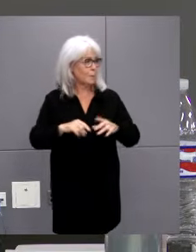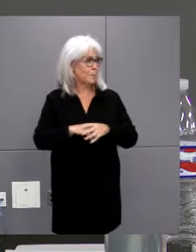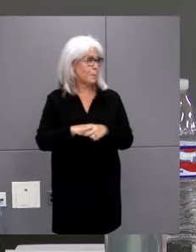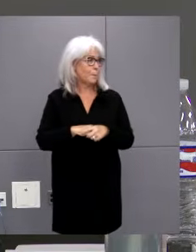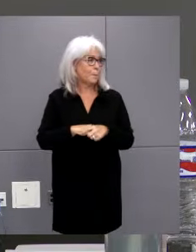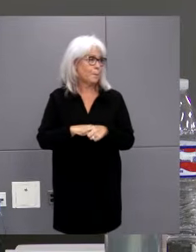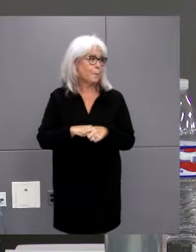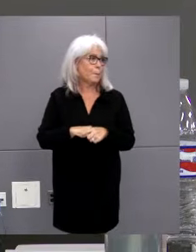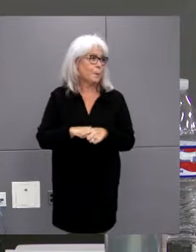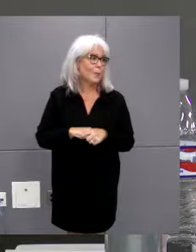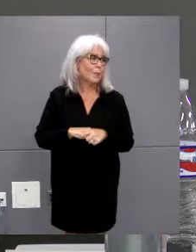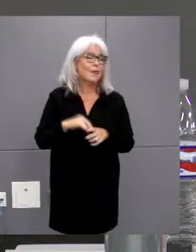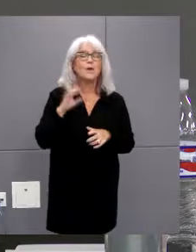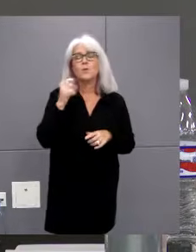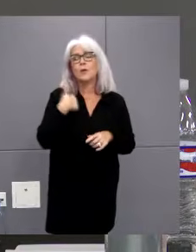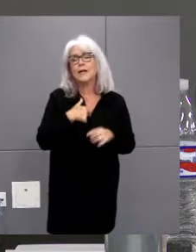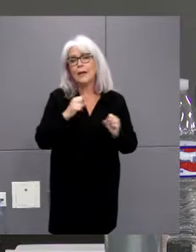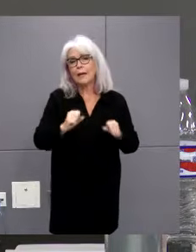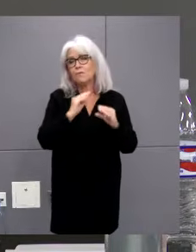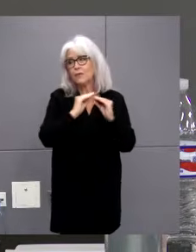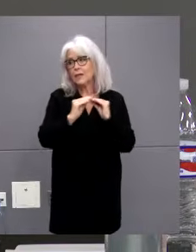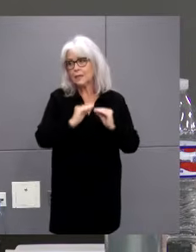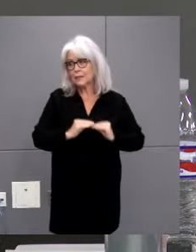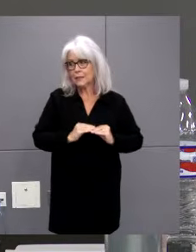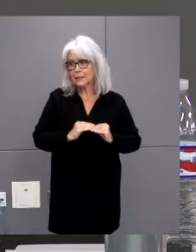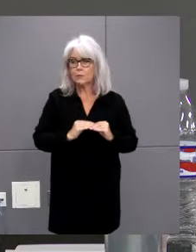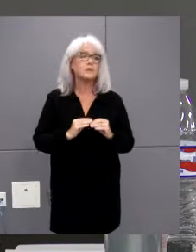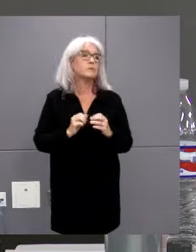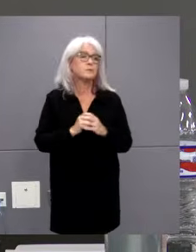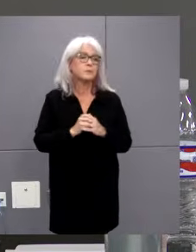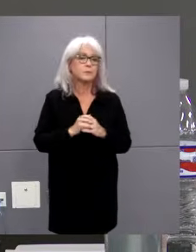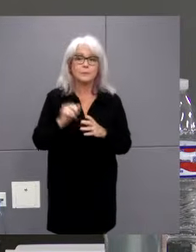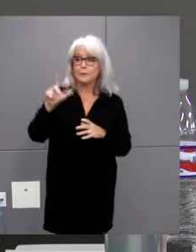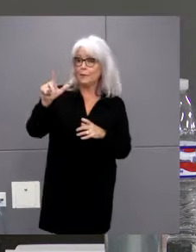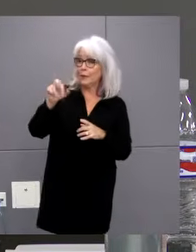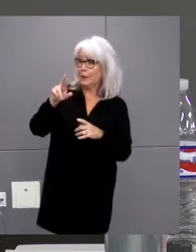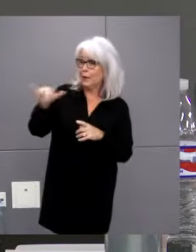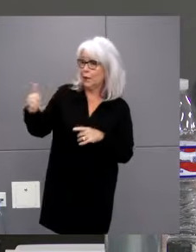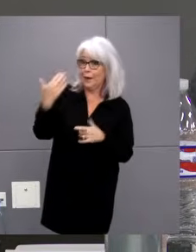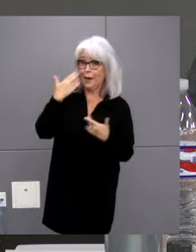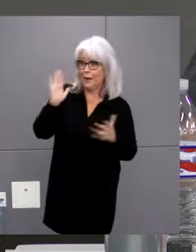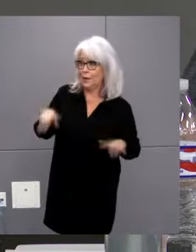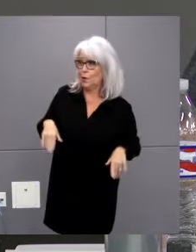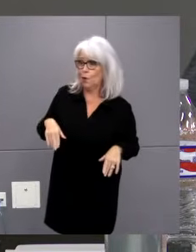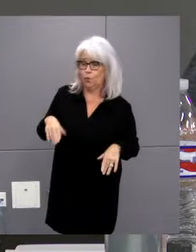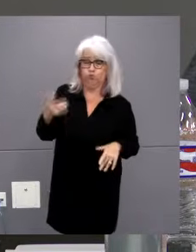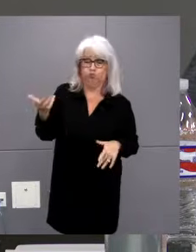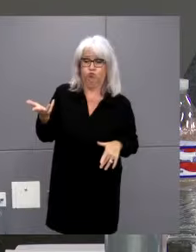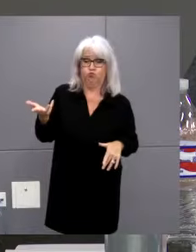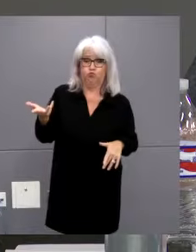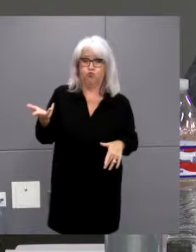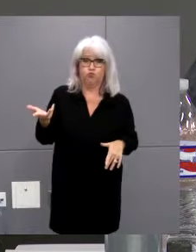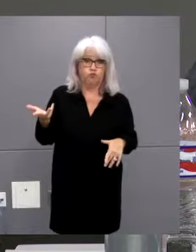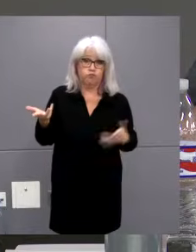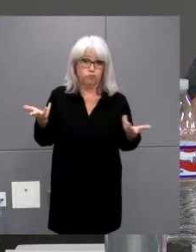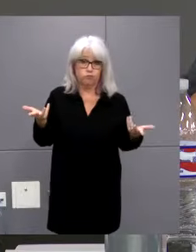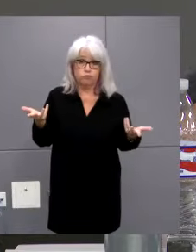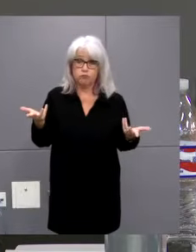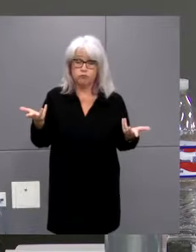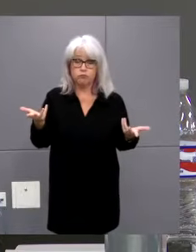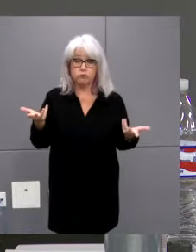and that can be addressed. You know, Larry, I did not know that this had been